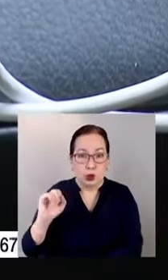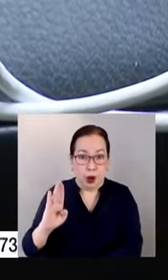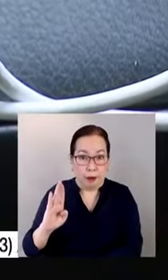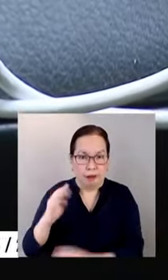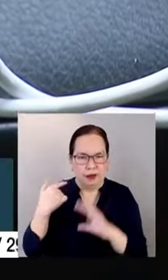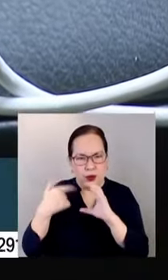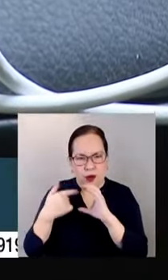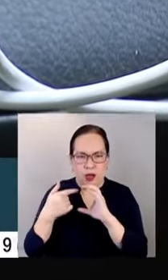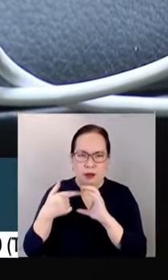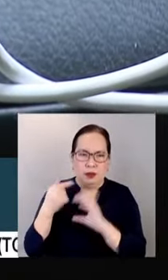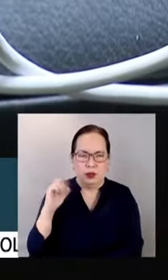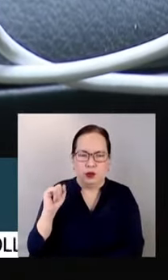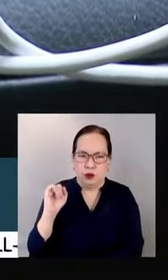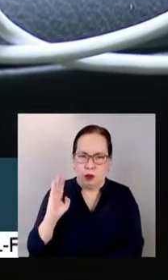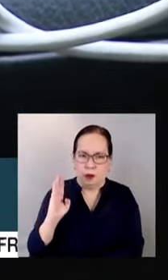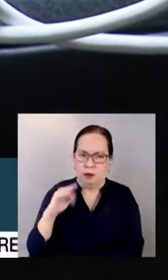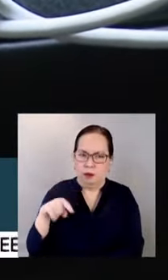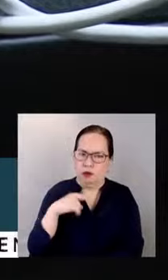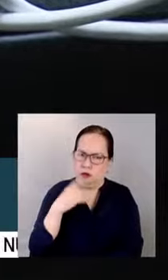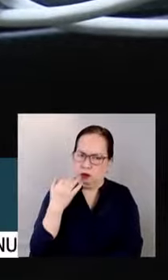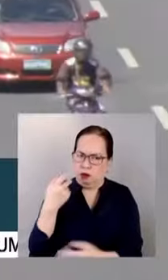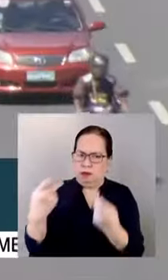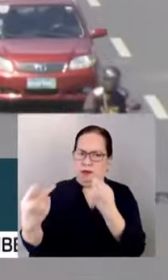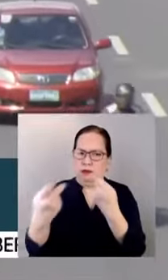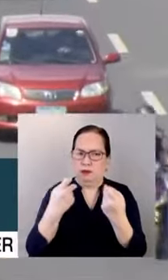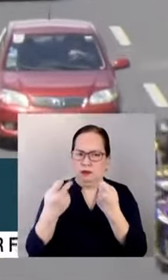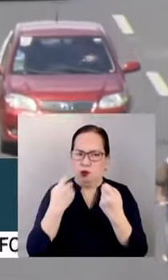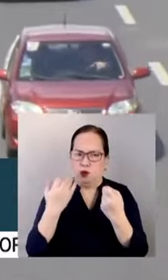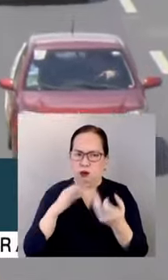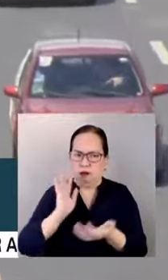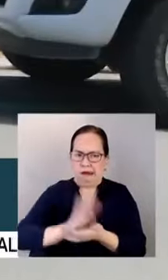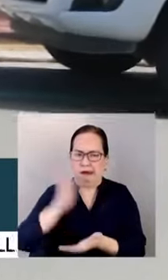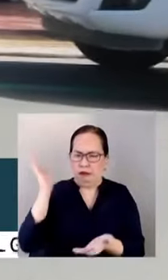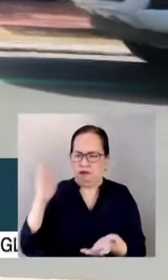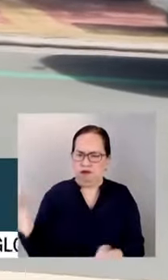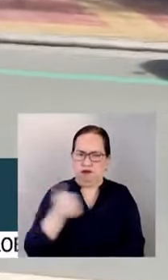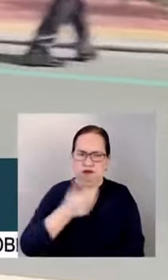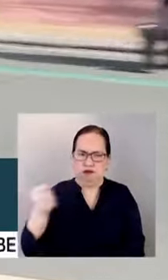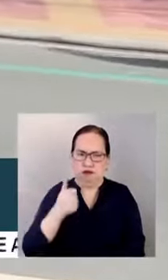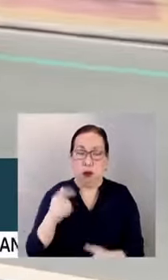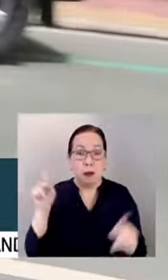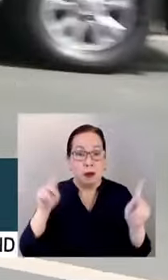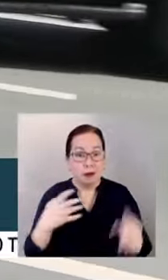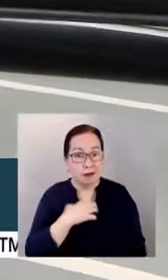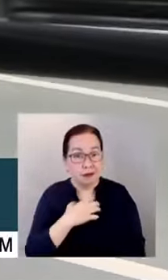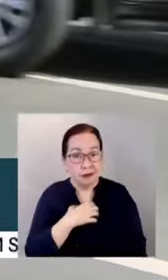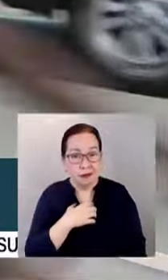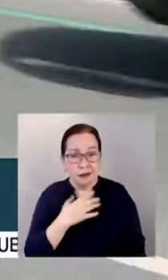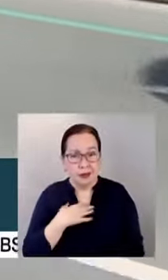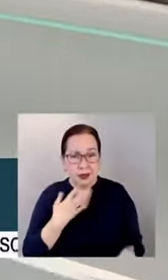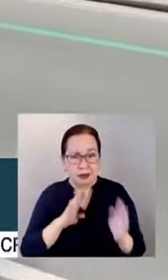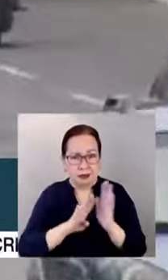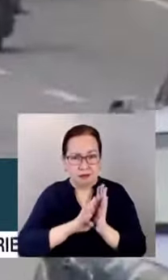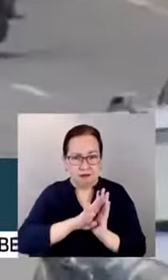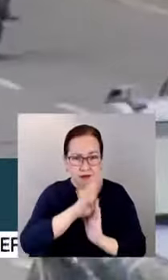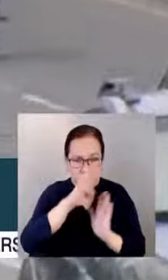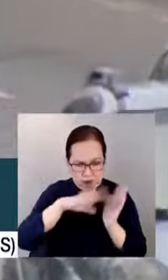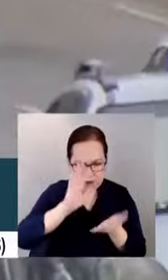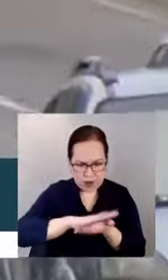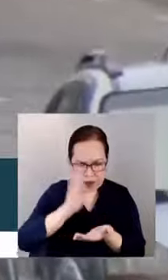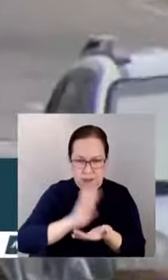the ride-hailing firm failed to sufficiently justify its pricing amid complaints over alleged surge charging and high base